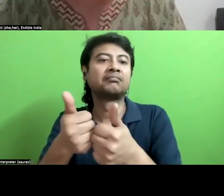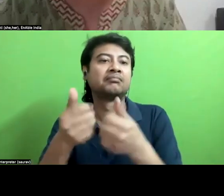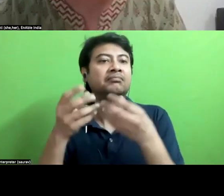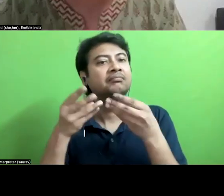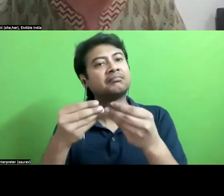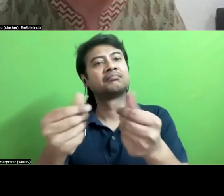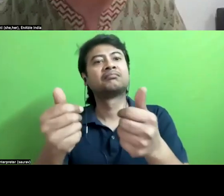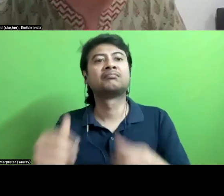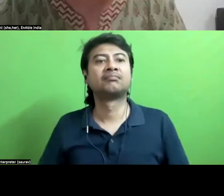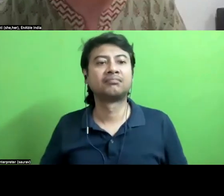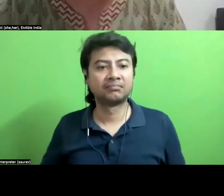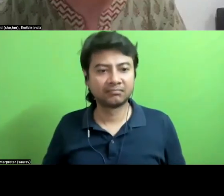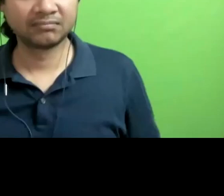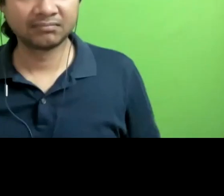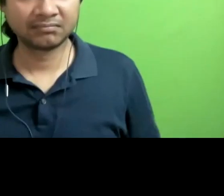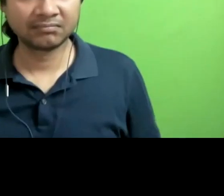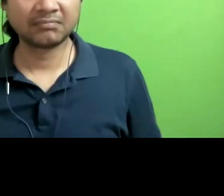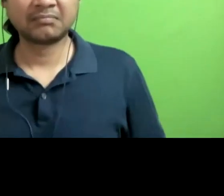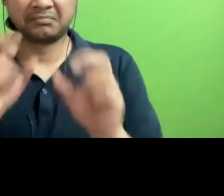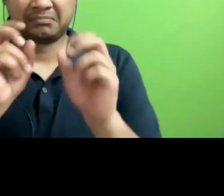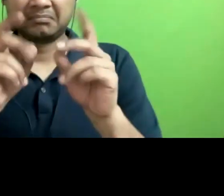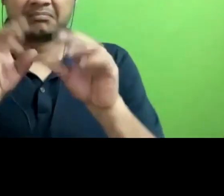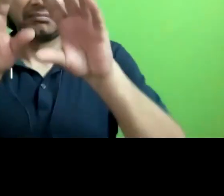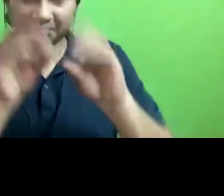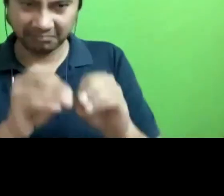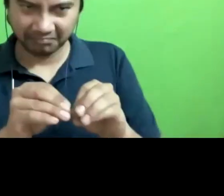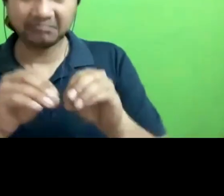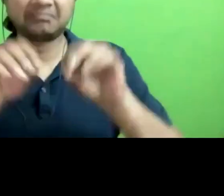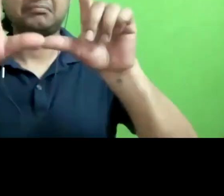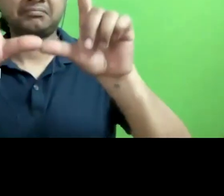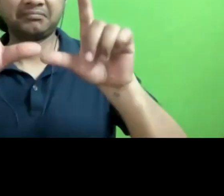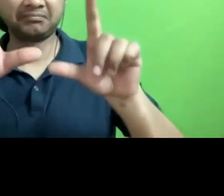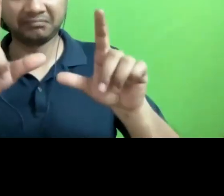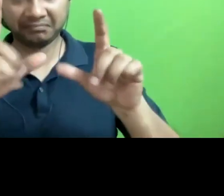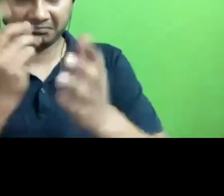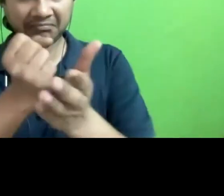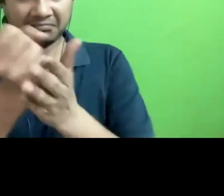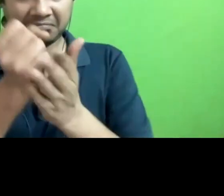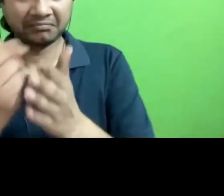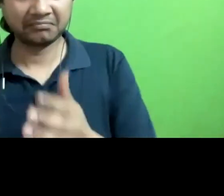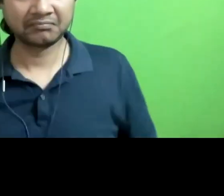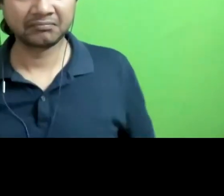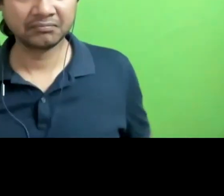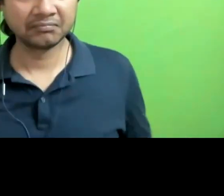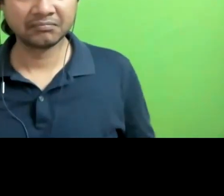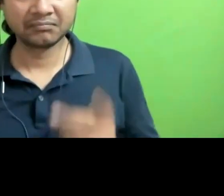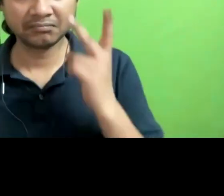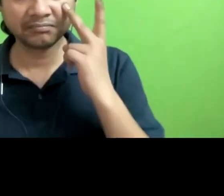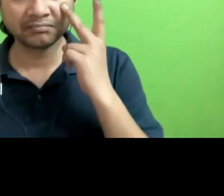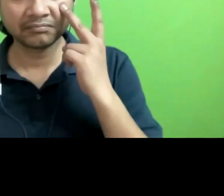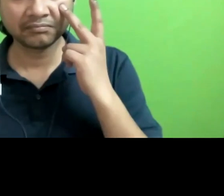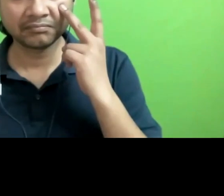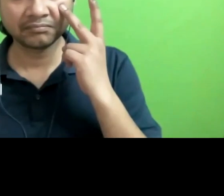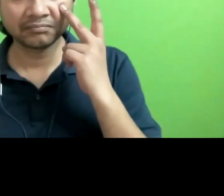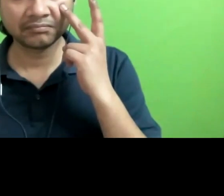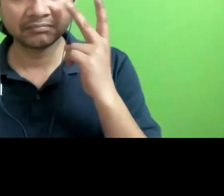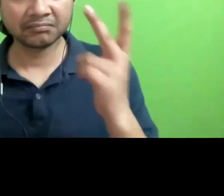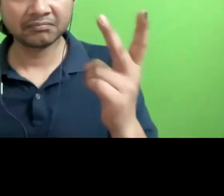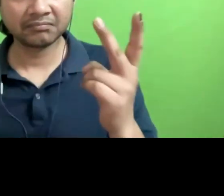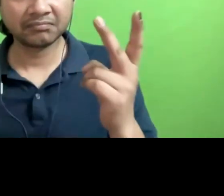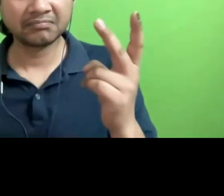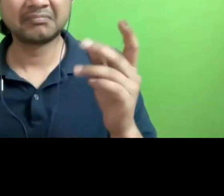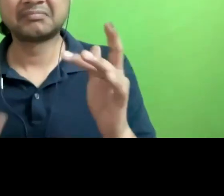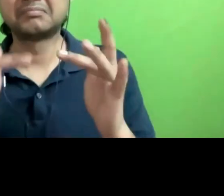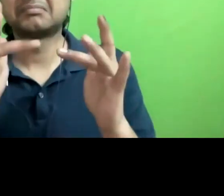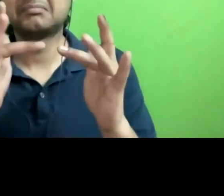see if I stop sharing and try it again. Let's just give it a. Is this better? The screen is frozen. What is my internet? Oh, it's actually